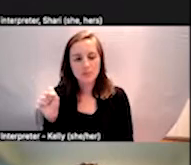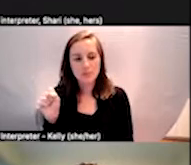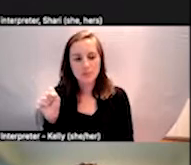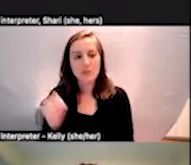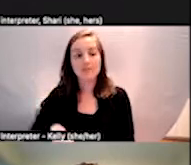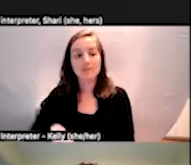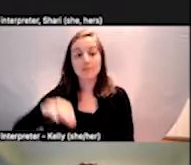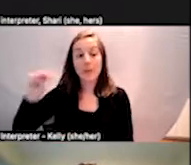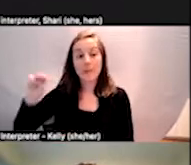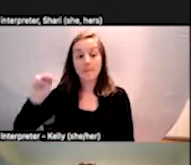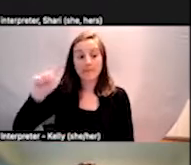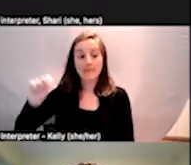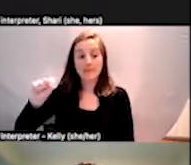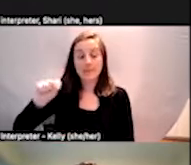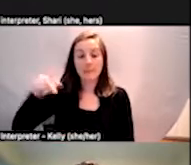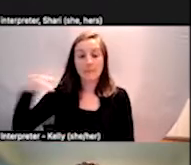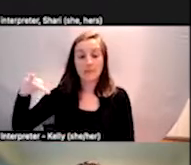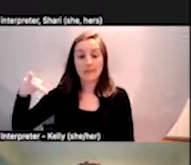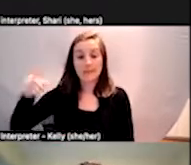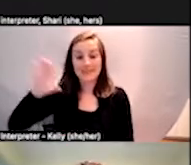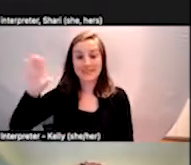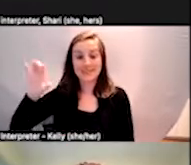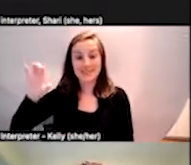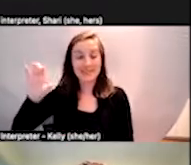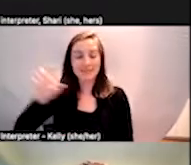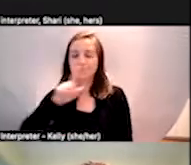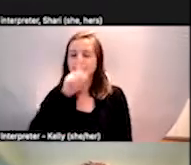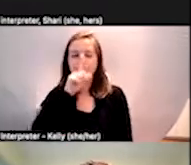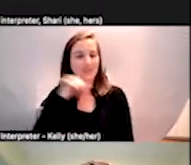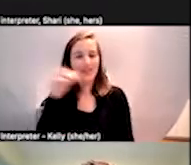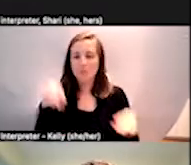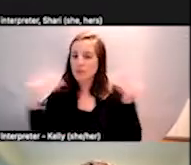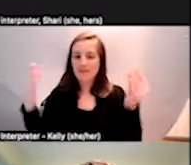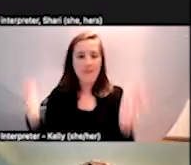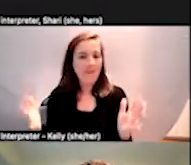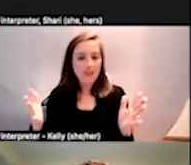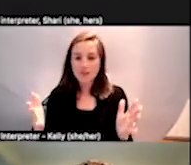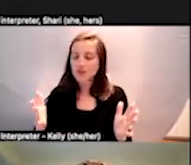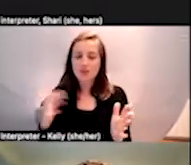MTPC is not a provider or healthcare